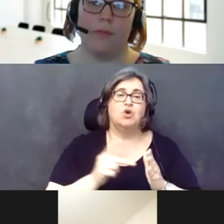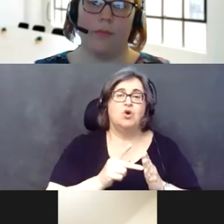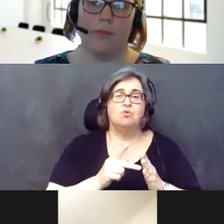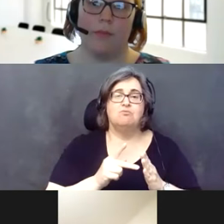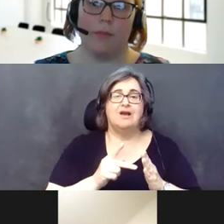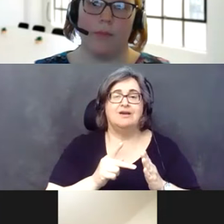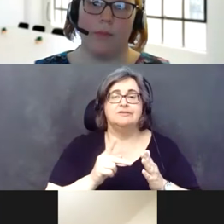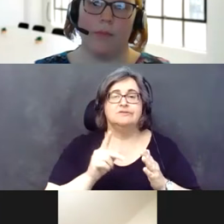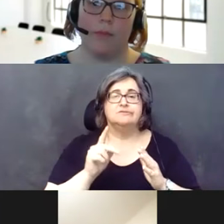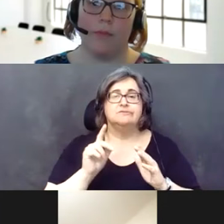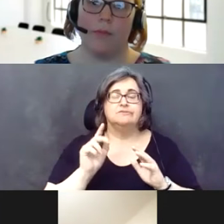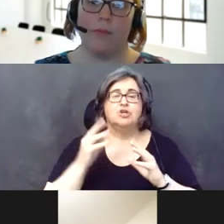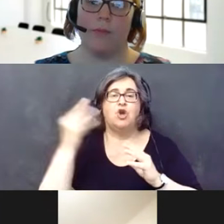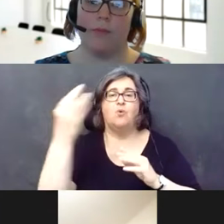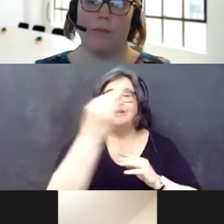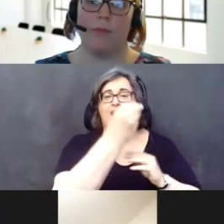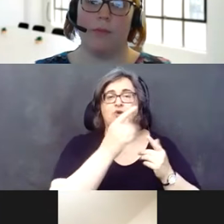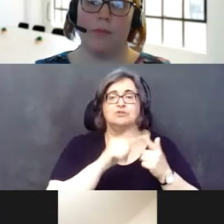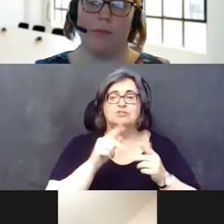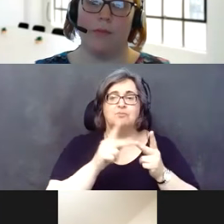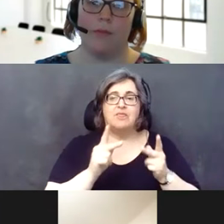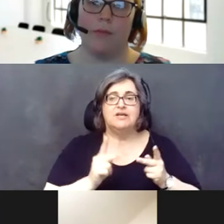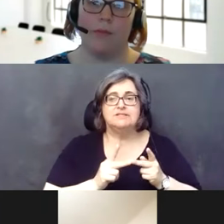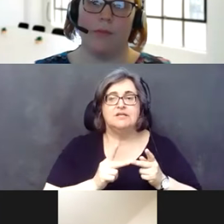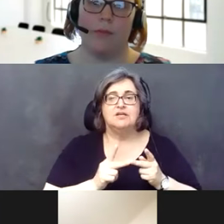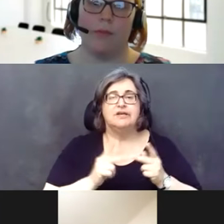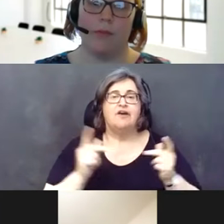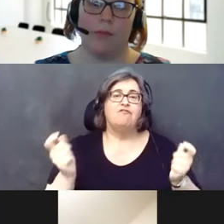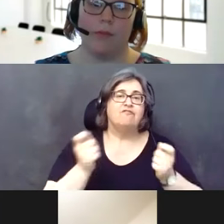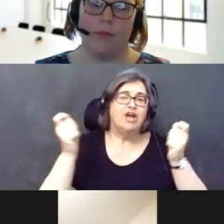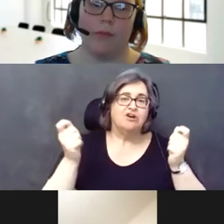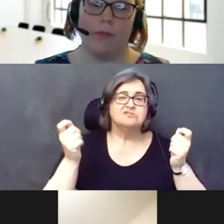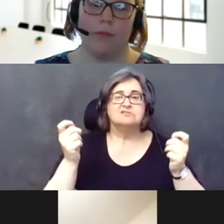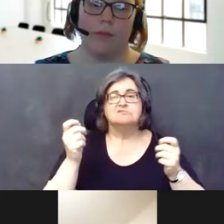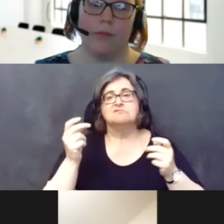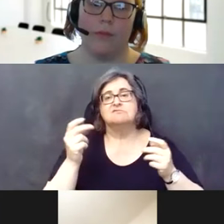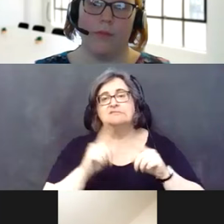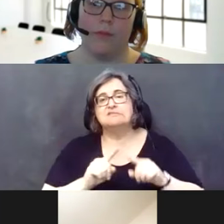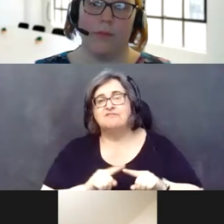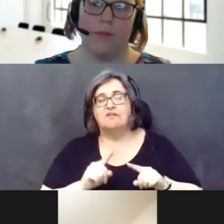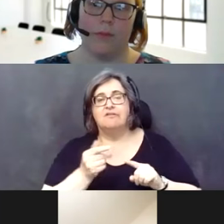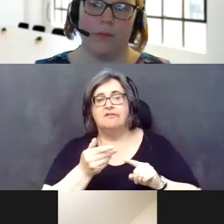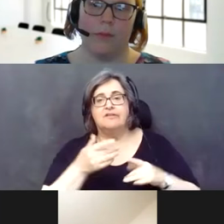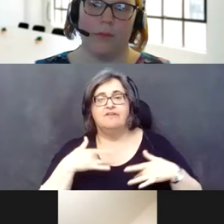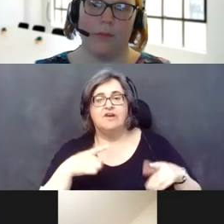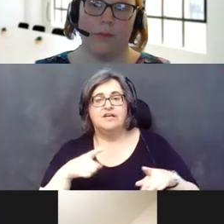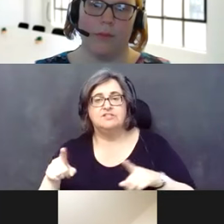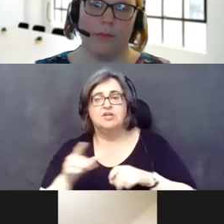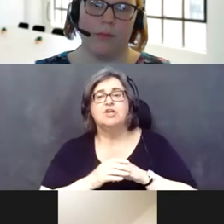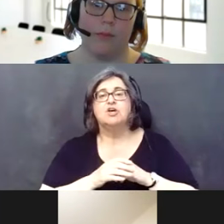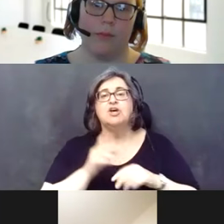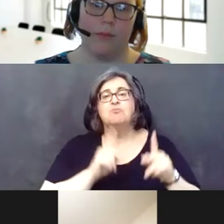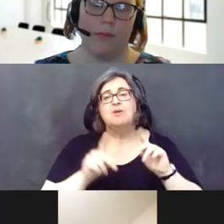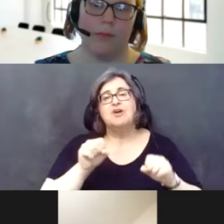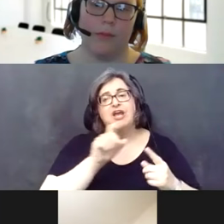to places, if there's fairs and things like that, where people can